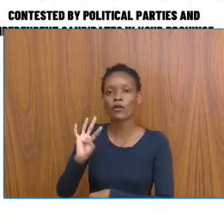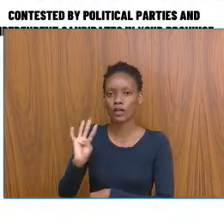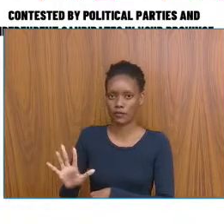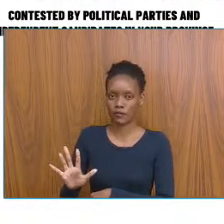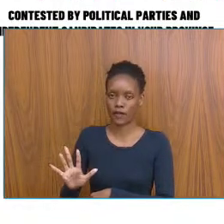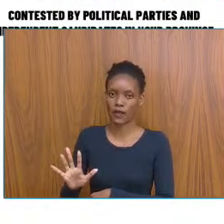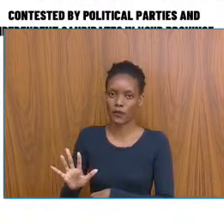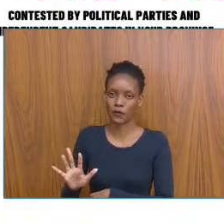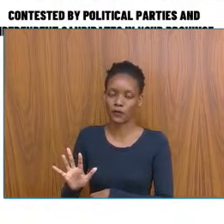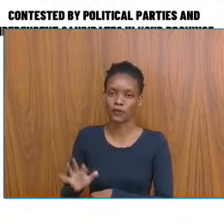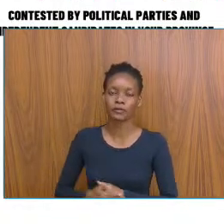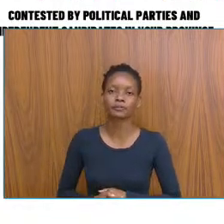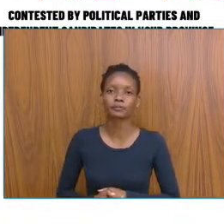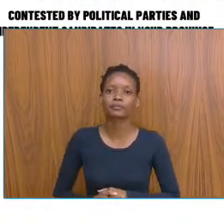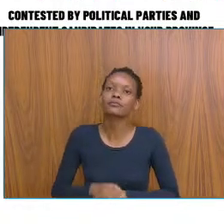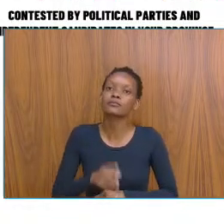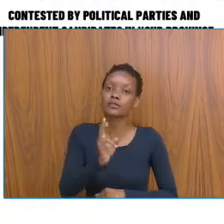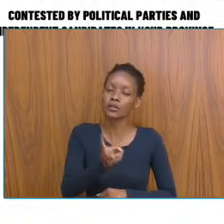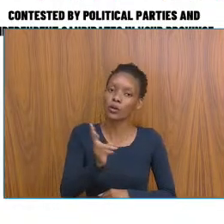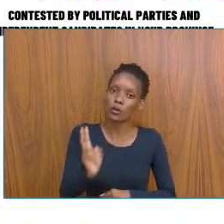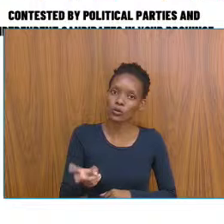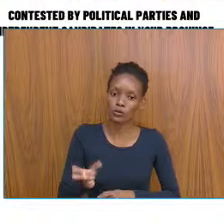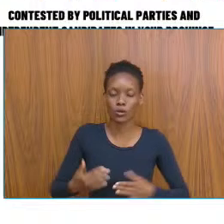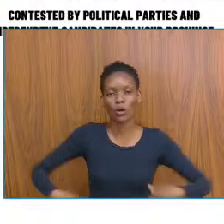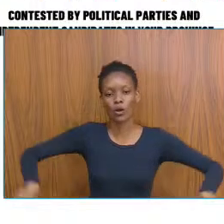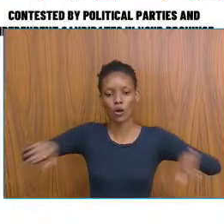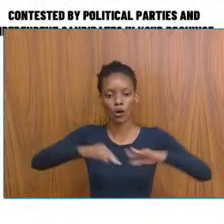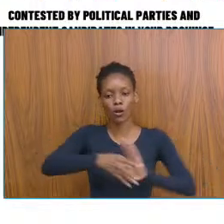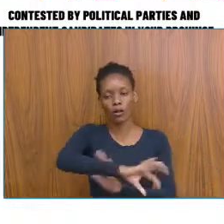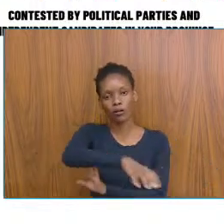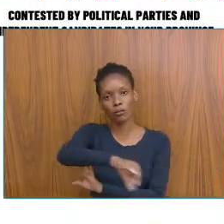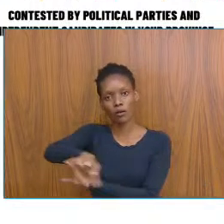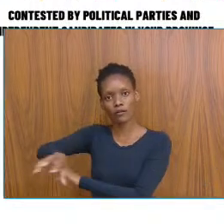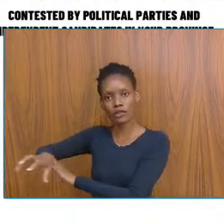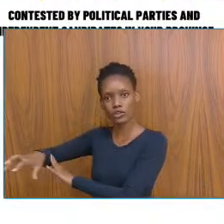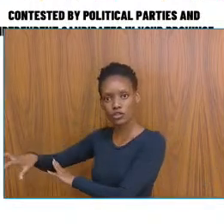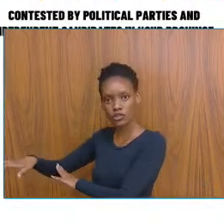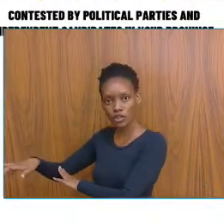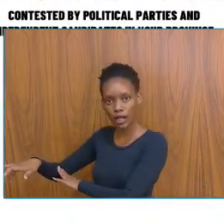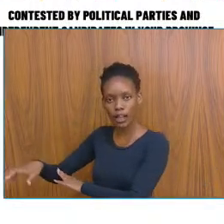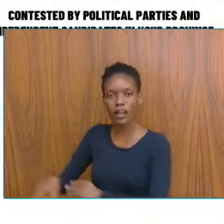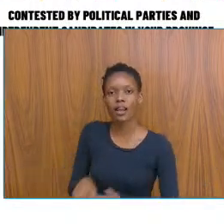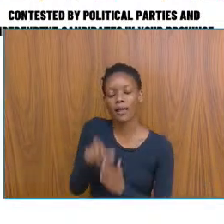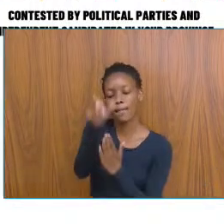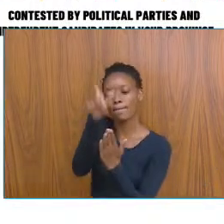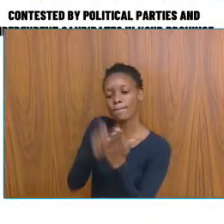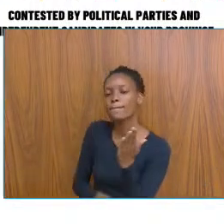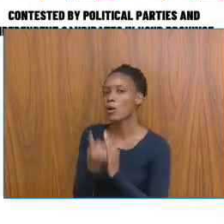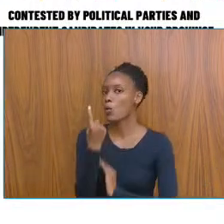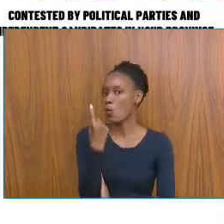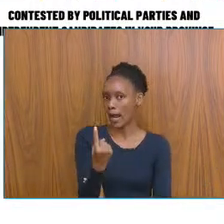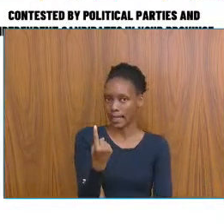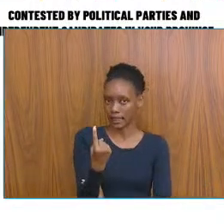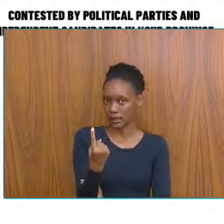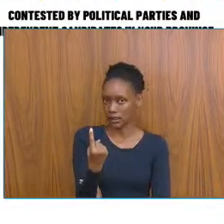45. Again, all provincial ballot papers will be single column ballots.